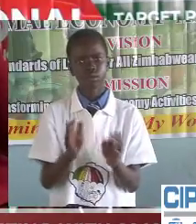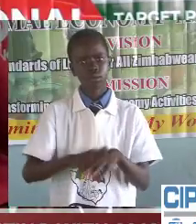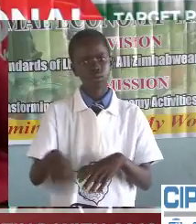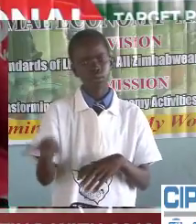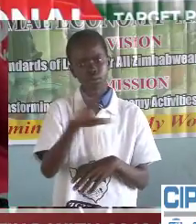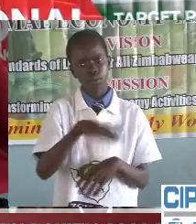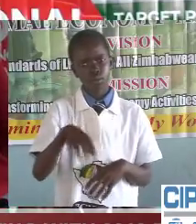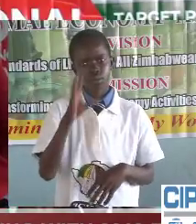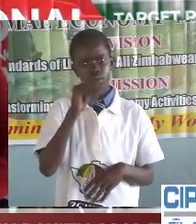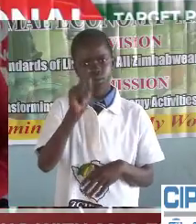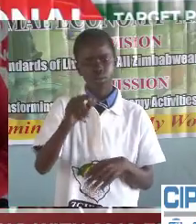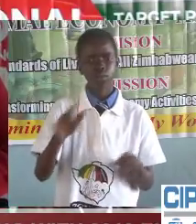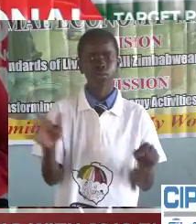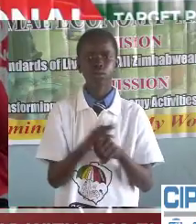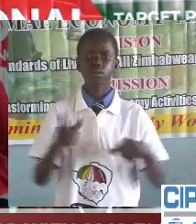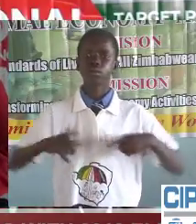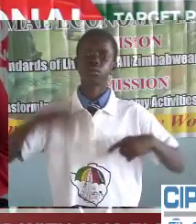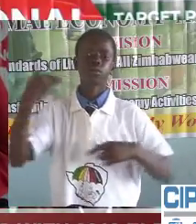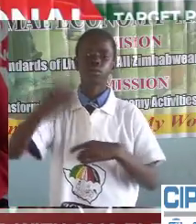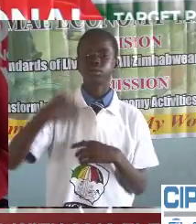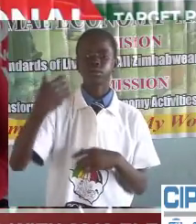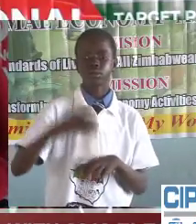akufunayo, kumele kutshintshe.